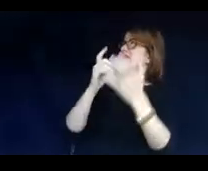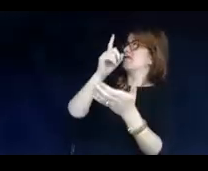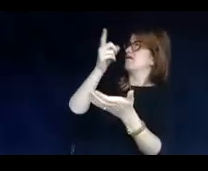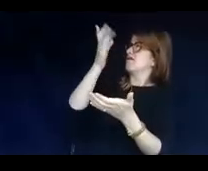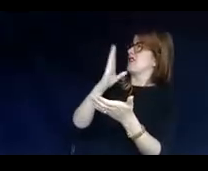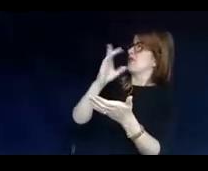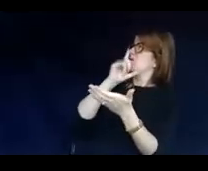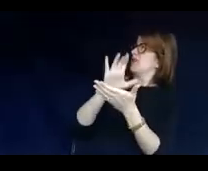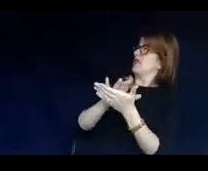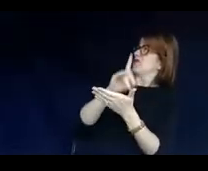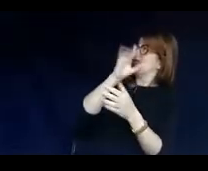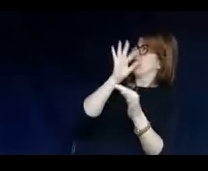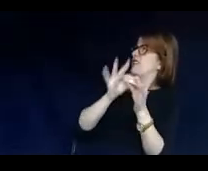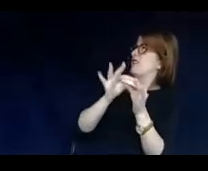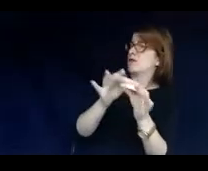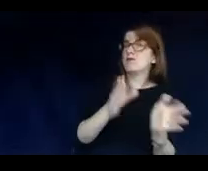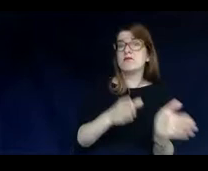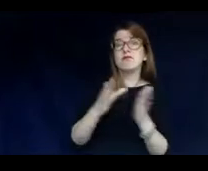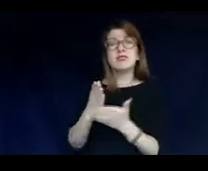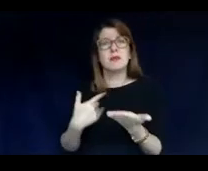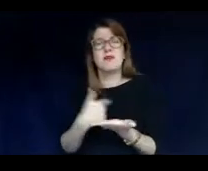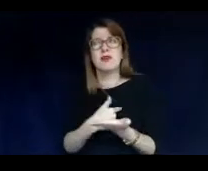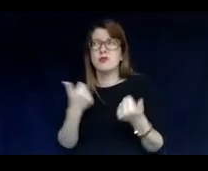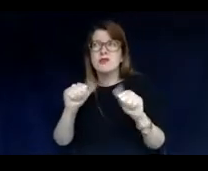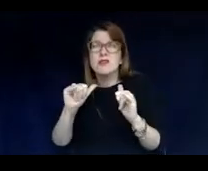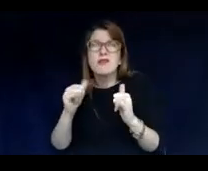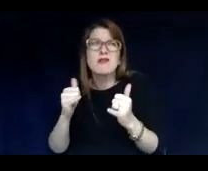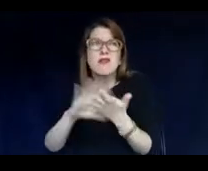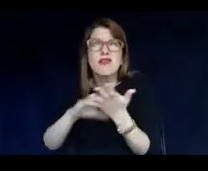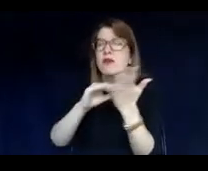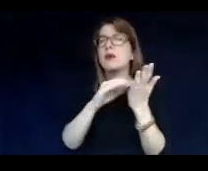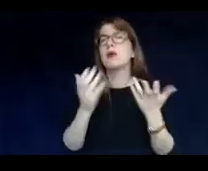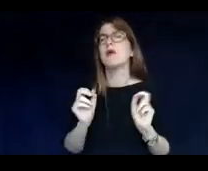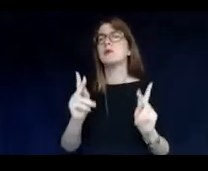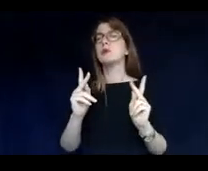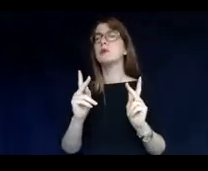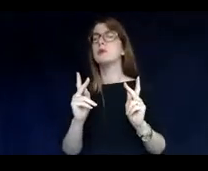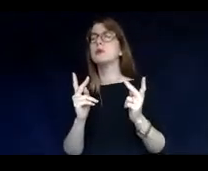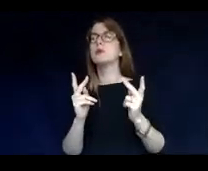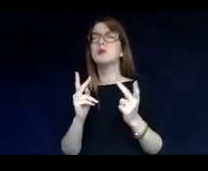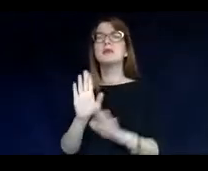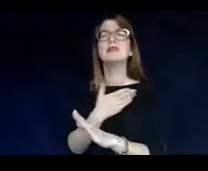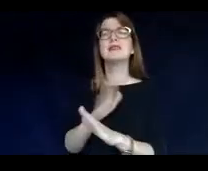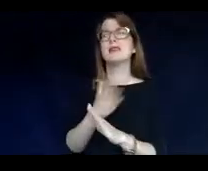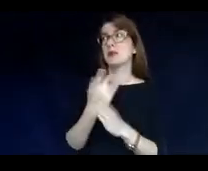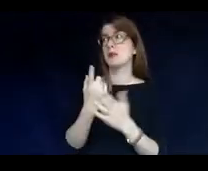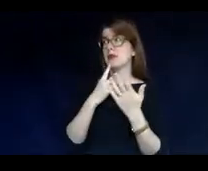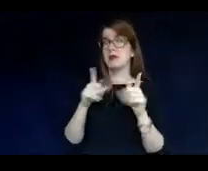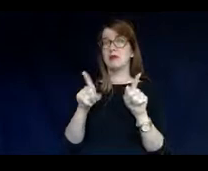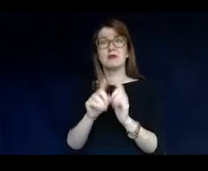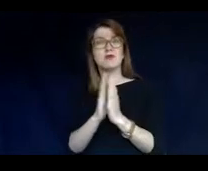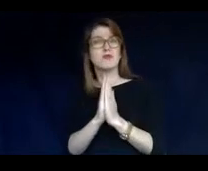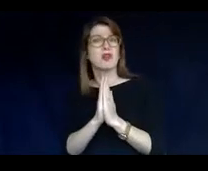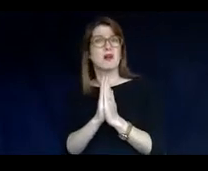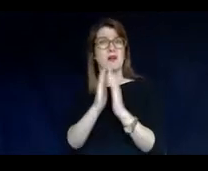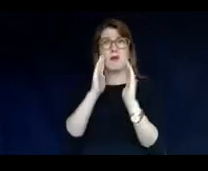faithful. For some of us, maybe just exploring faith, this is an opportunity to sing these songs as a prayer and a hope, really, that God will continue to